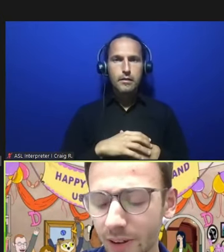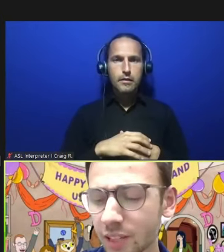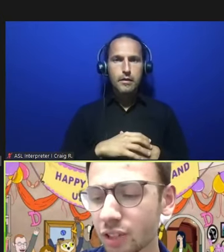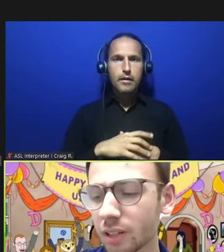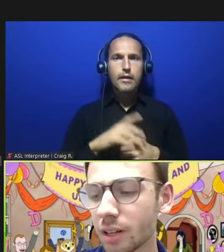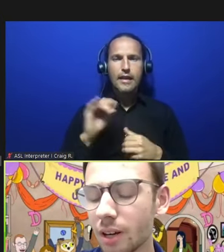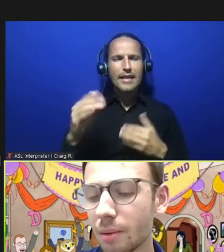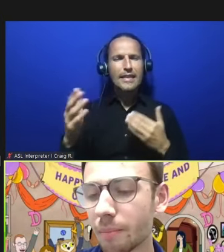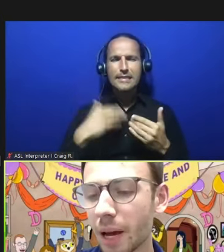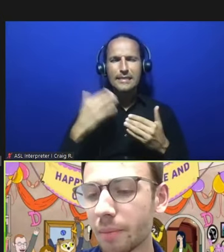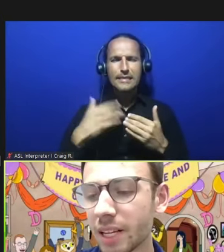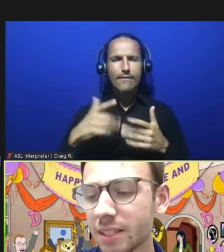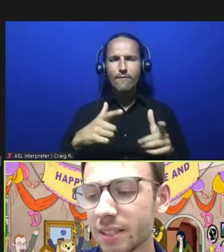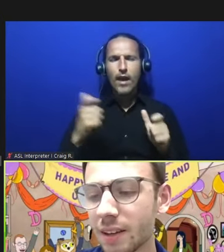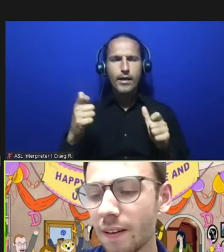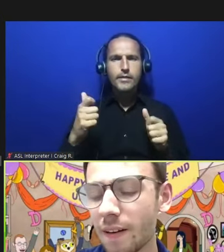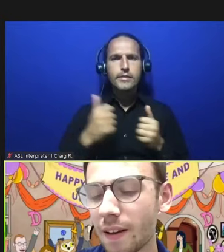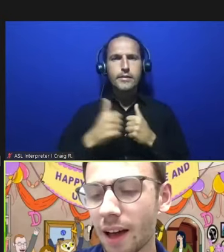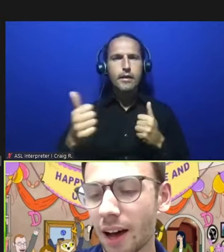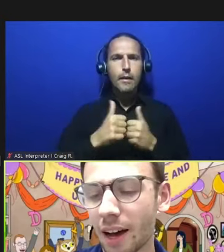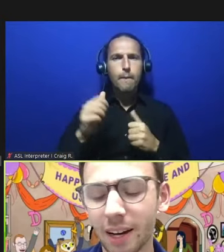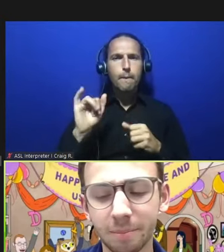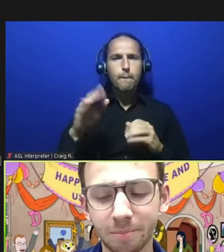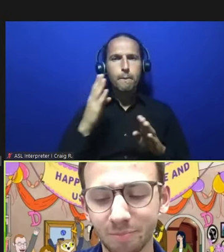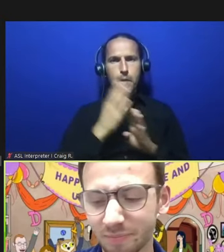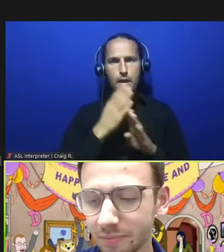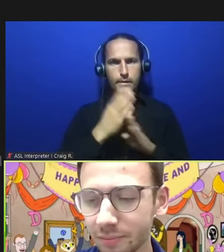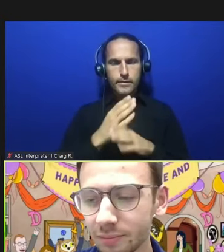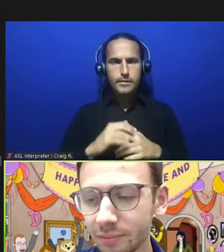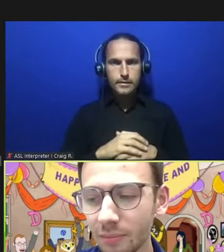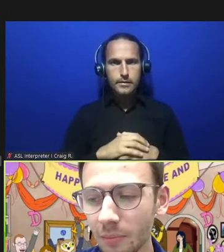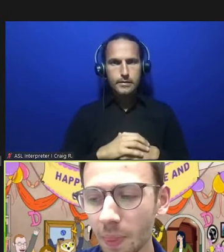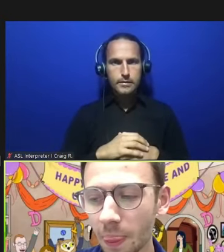get around faster by bus.